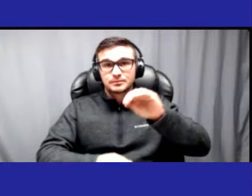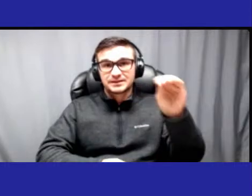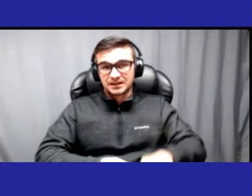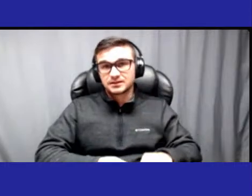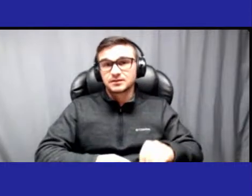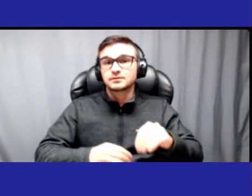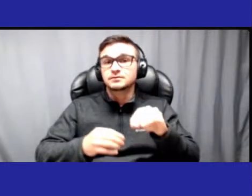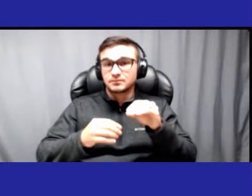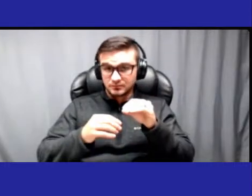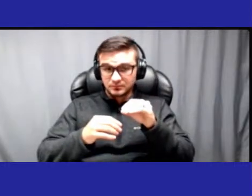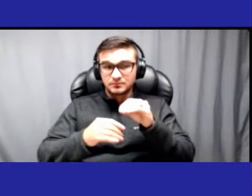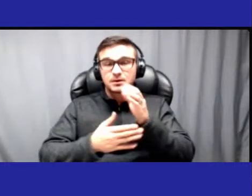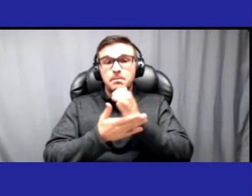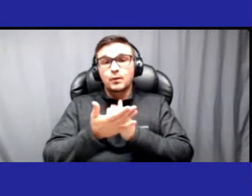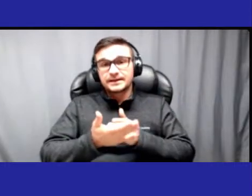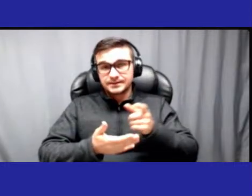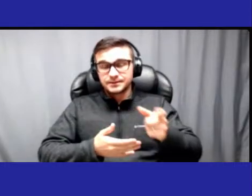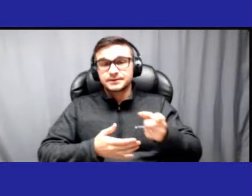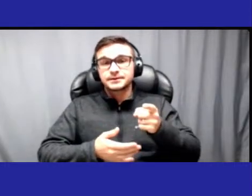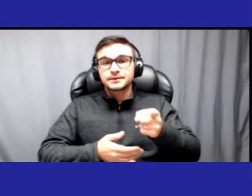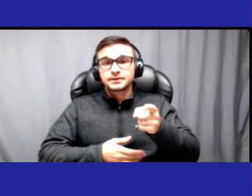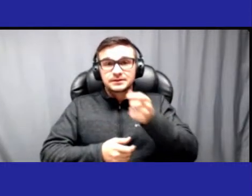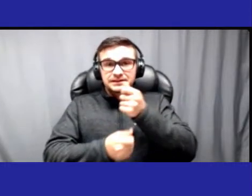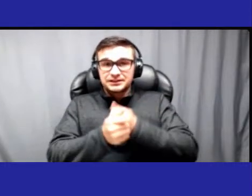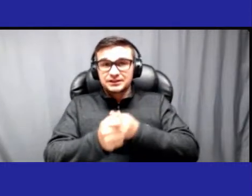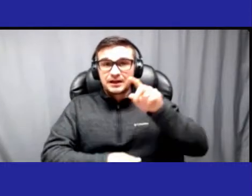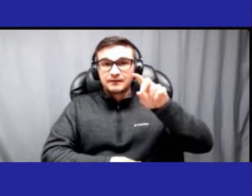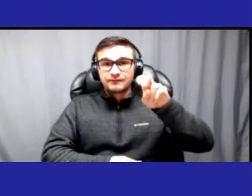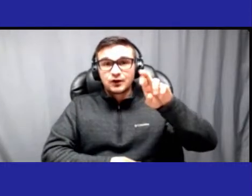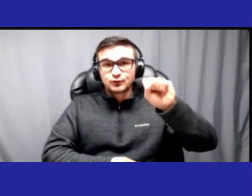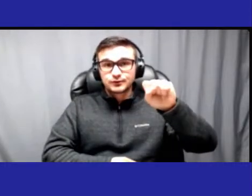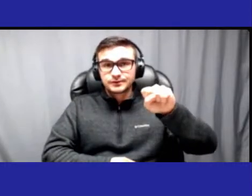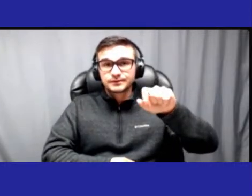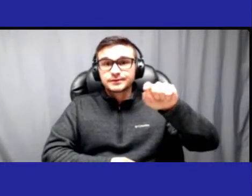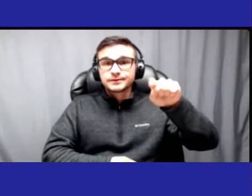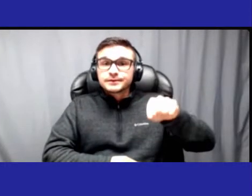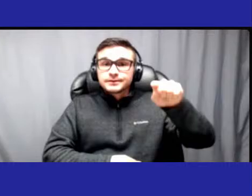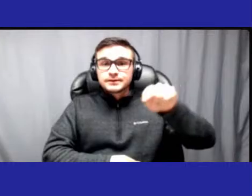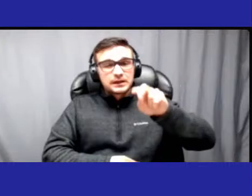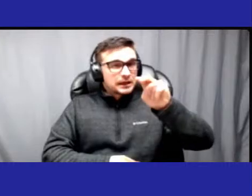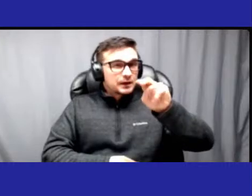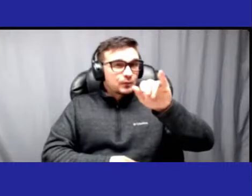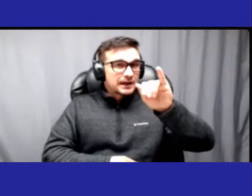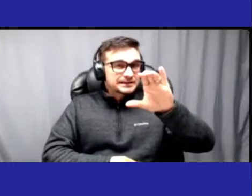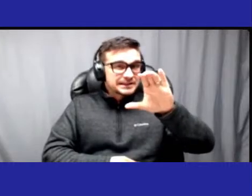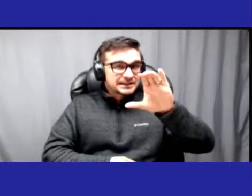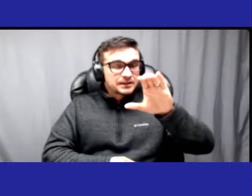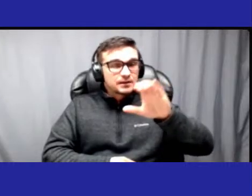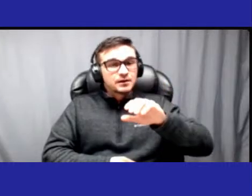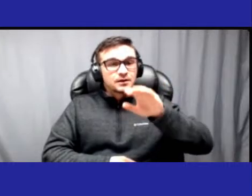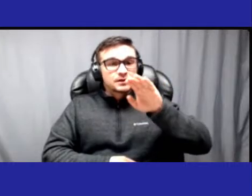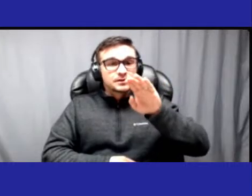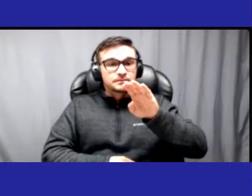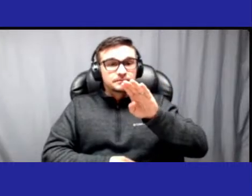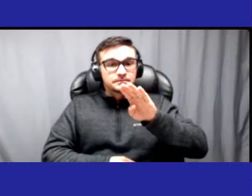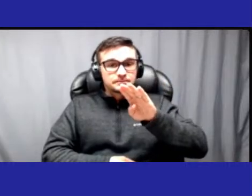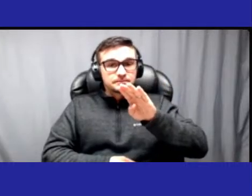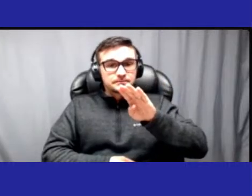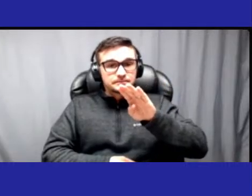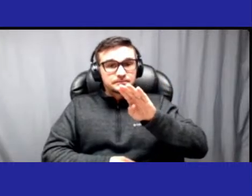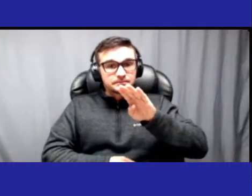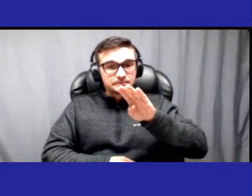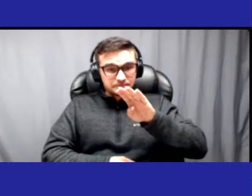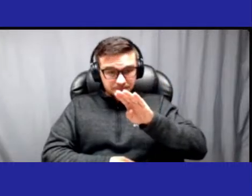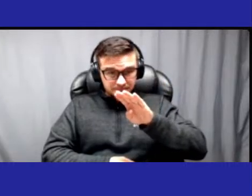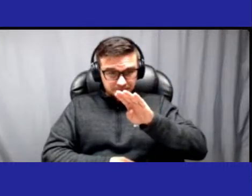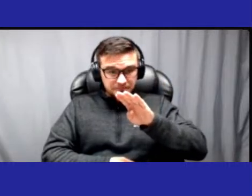the vendors here would either be an NYC MBE itself or WBE itself with a